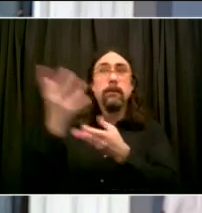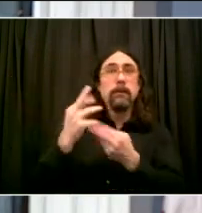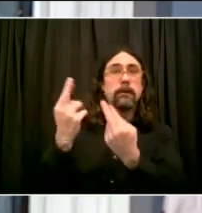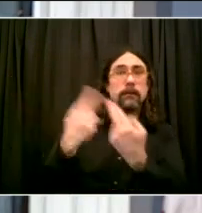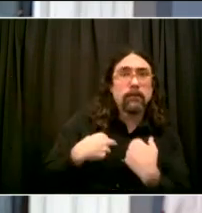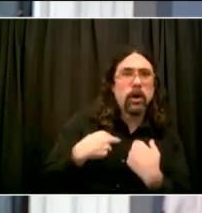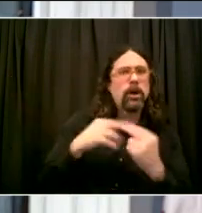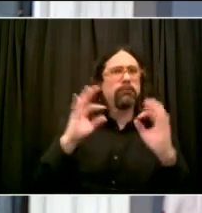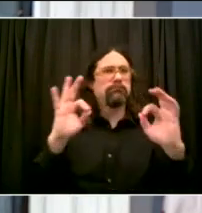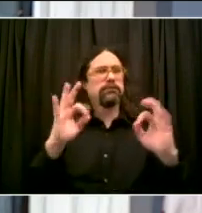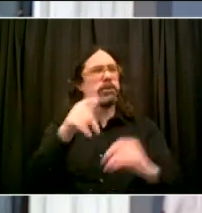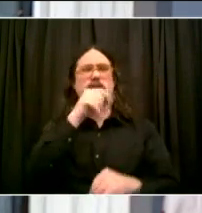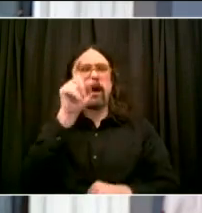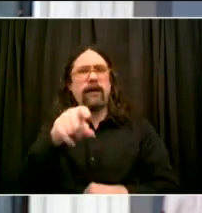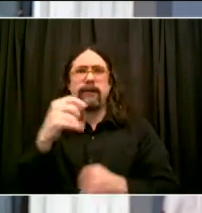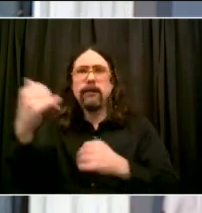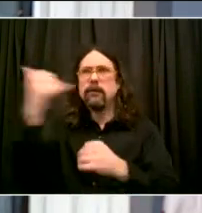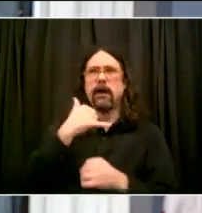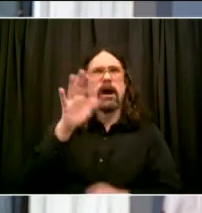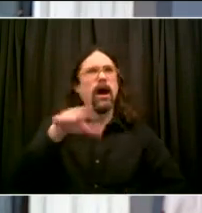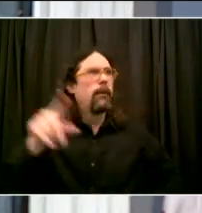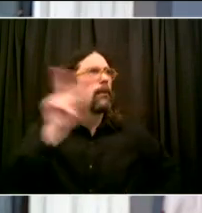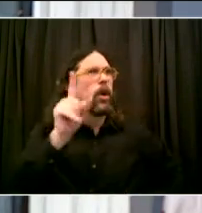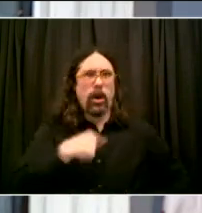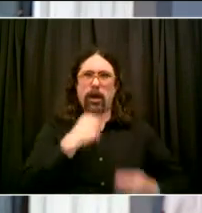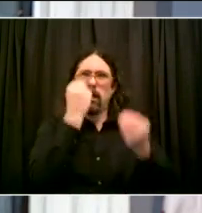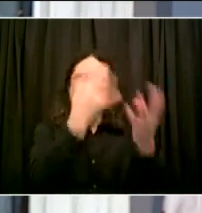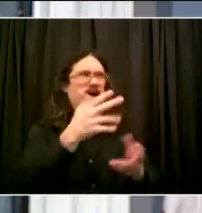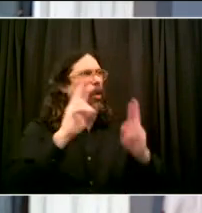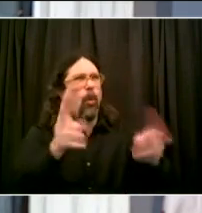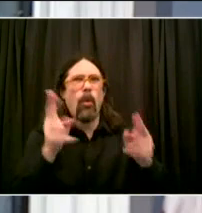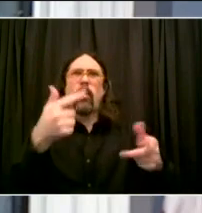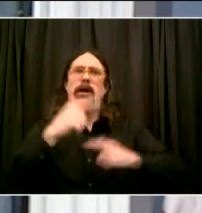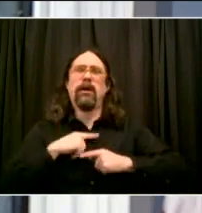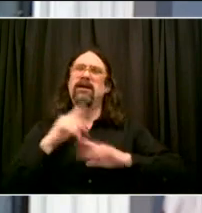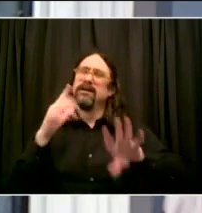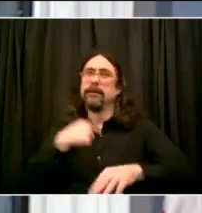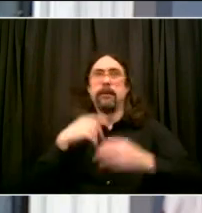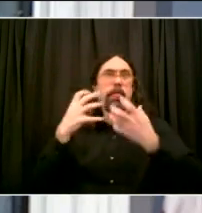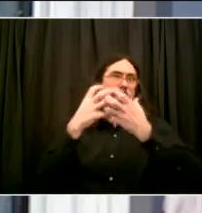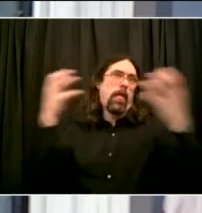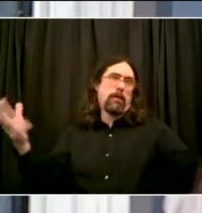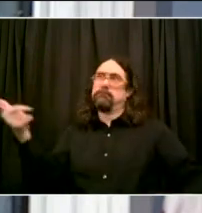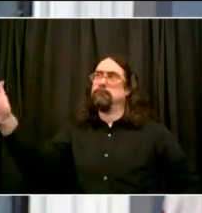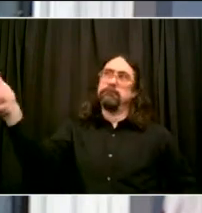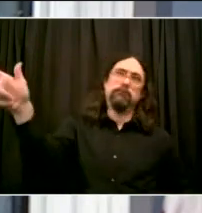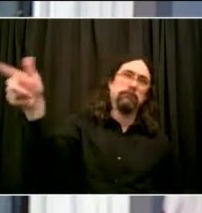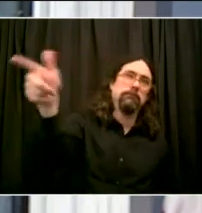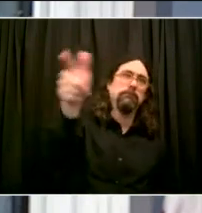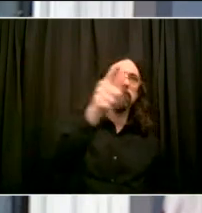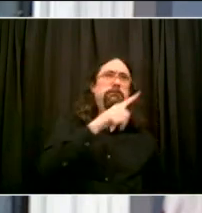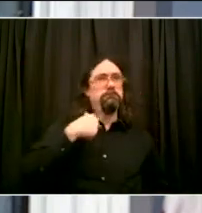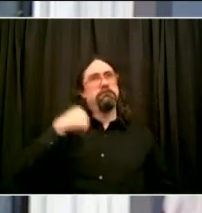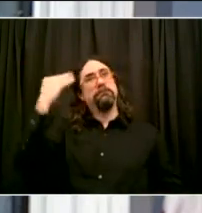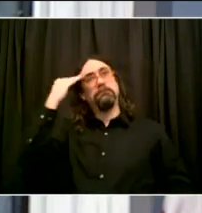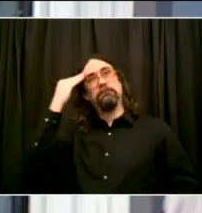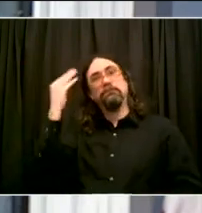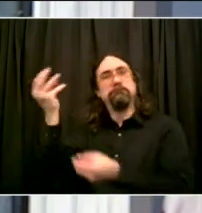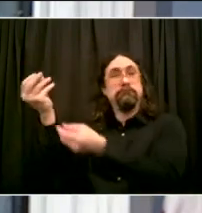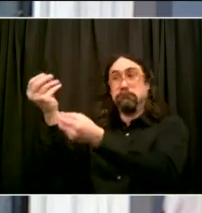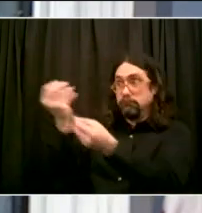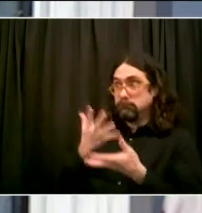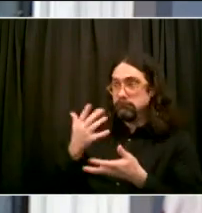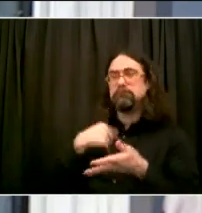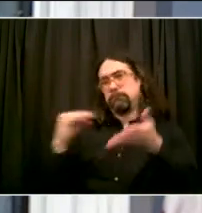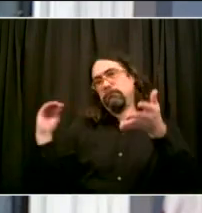not on pace to be picking up your Tuesday frequency service today. We're going to do everything we can to get back on schedule, but again, we are focused on the snow